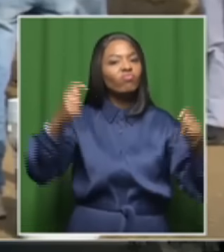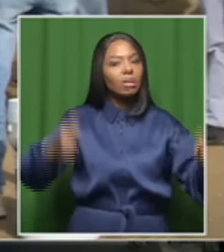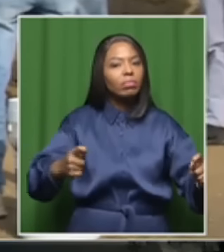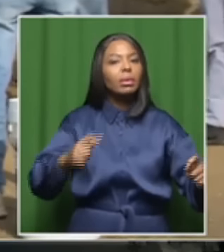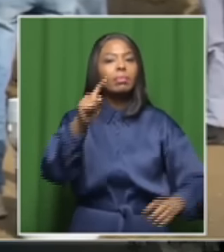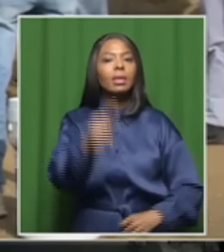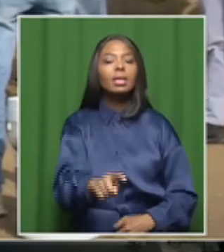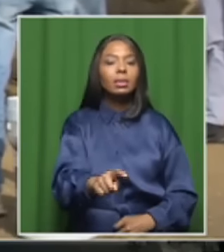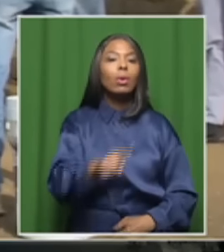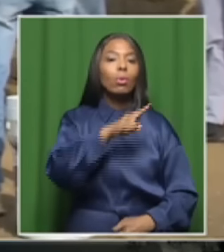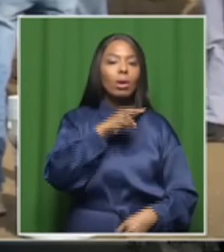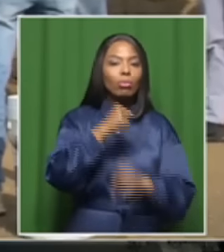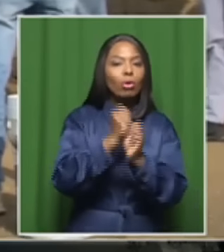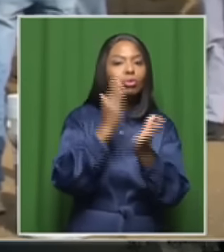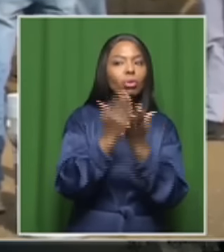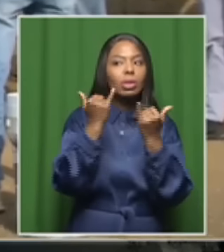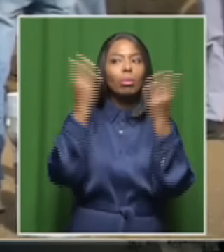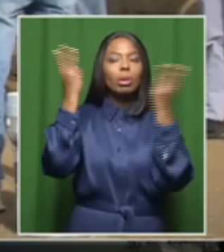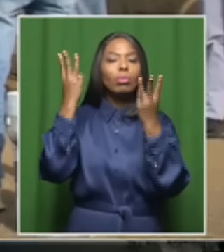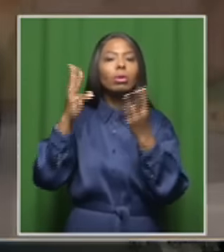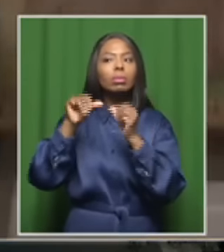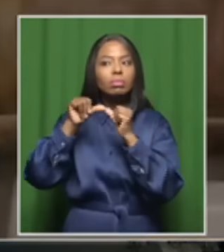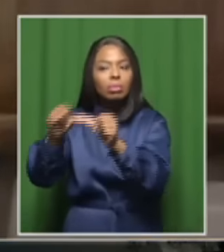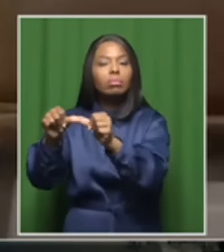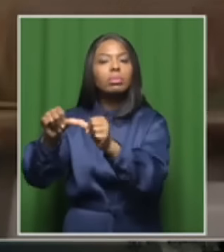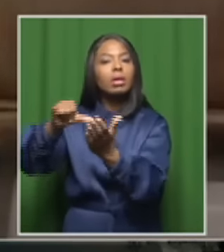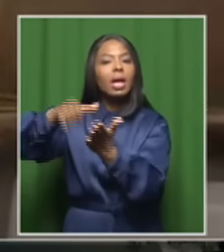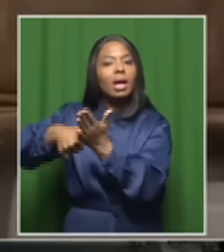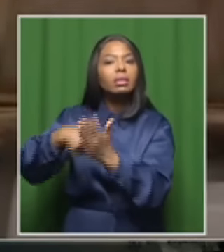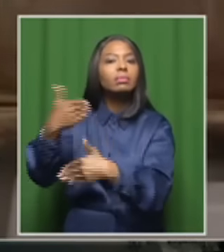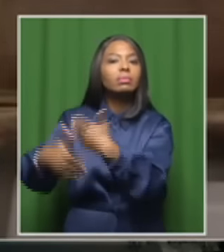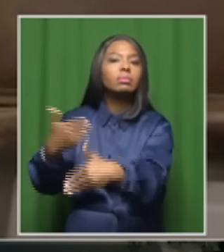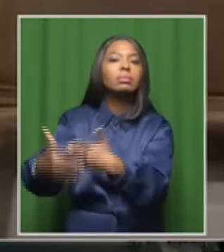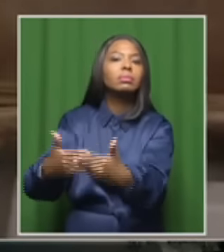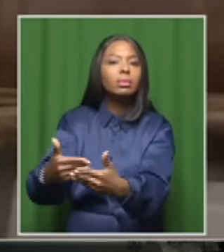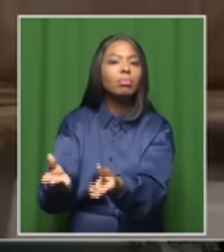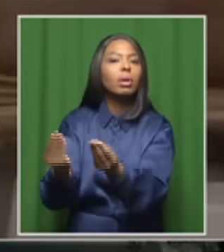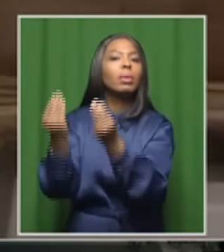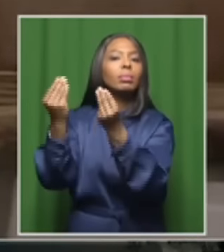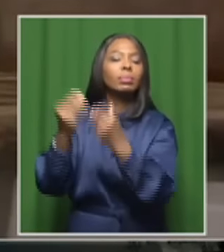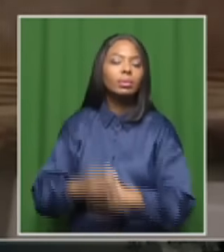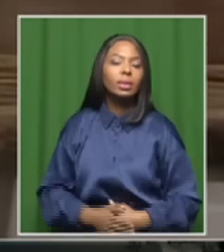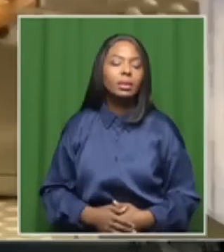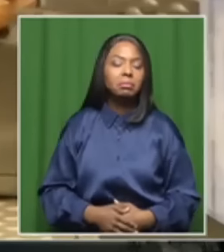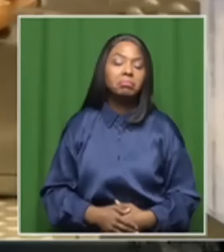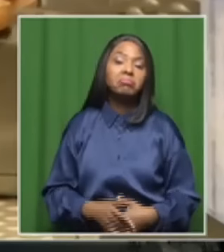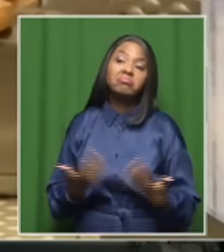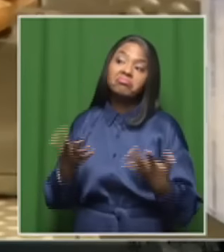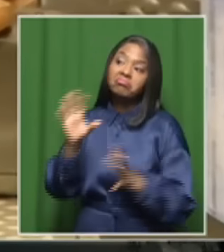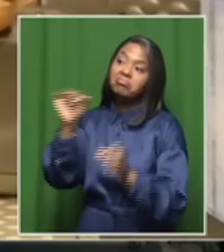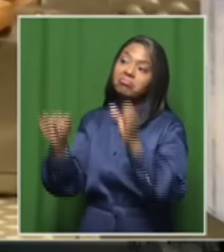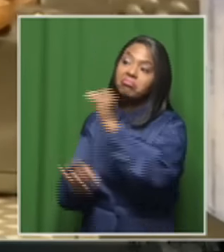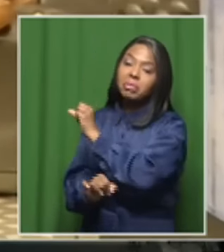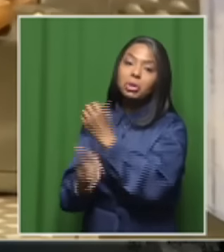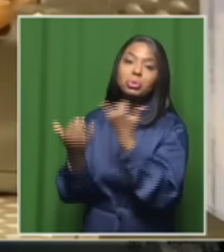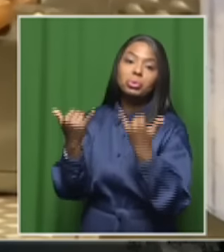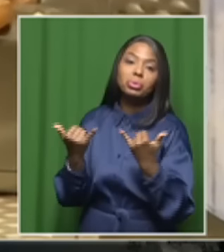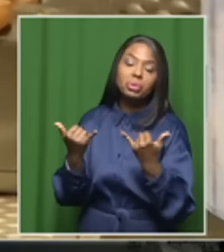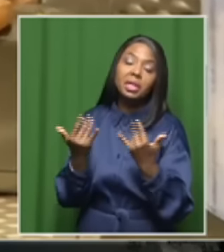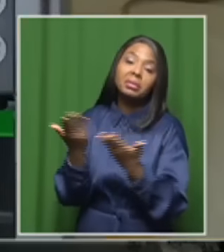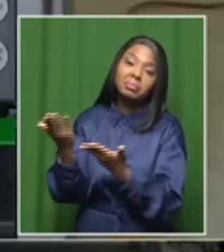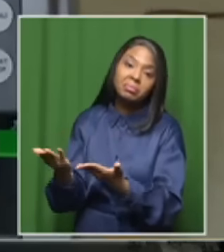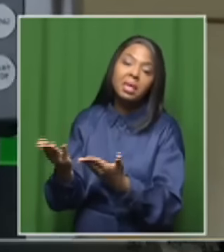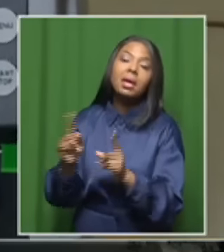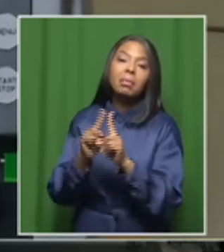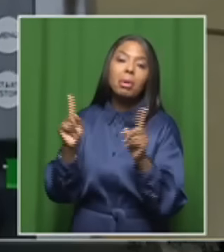meet the conditions so that people can get their money. Well, we have to leave it there for today, but Ms. Masango, hopefully we'll be able to